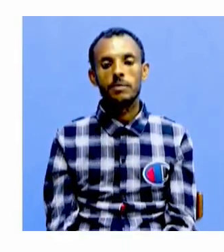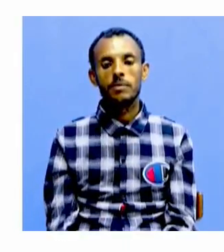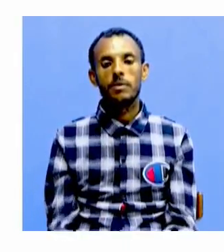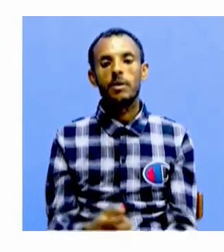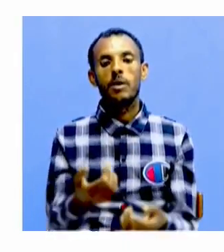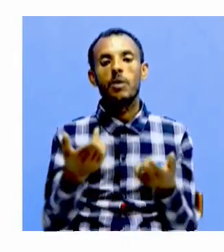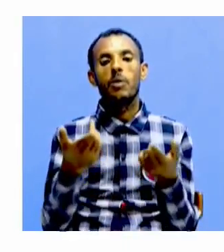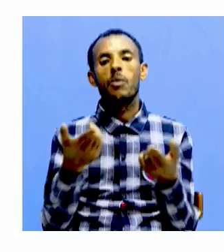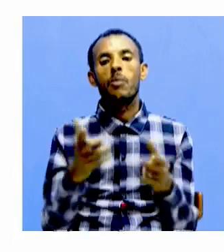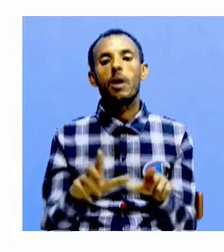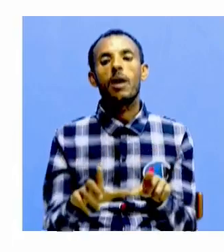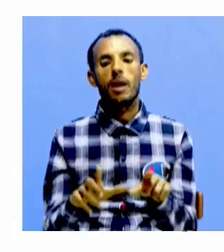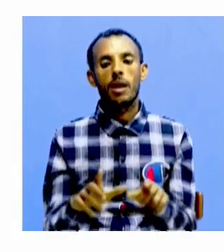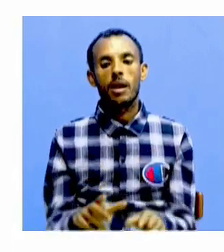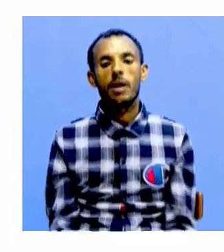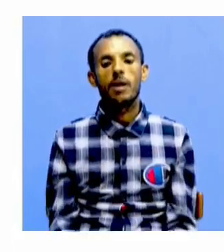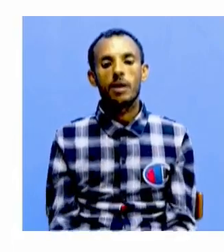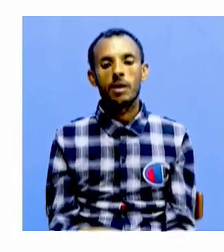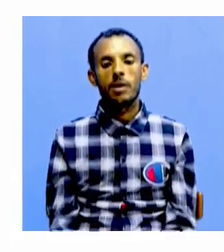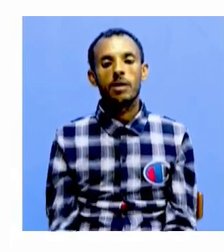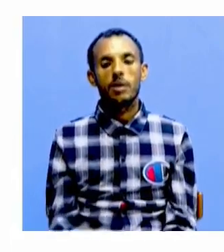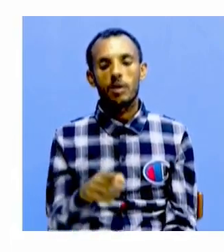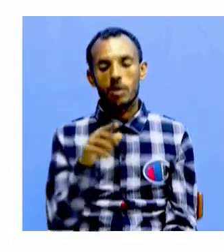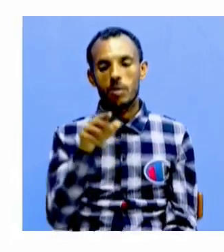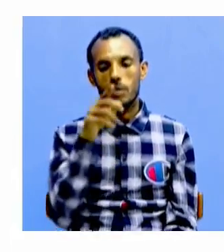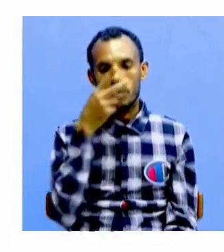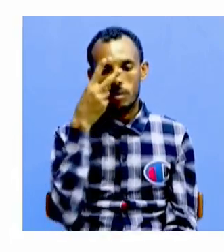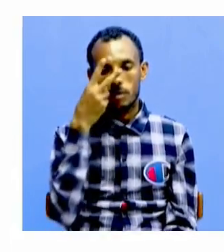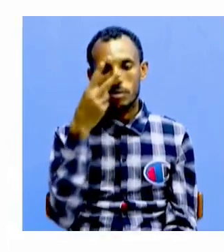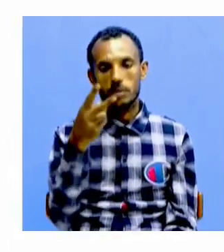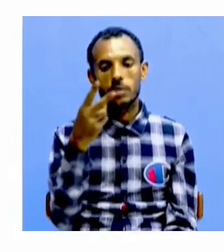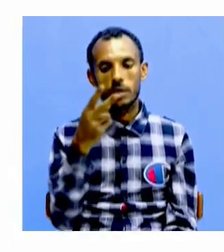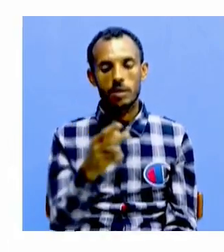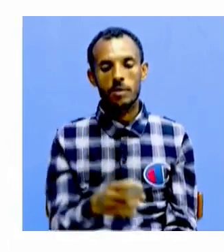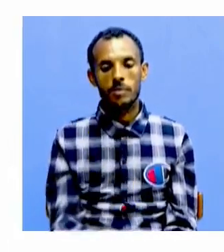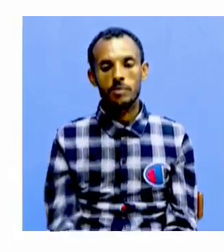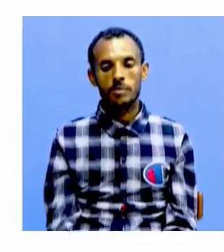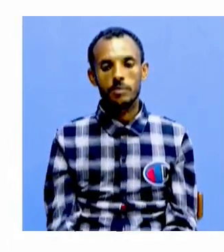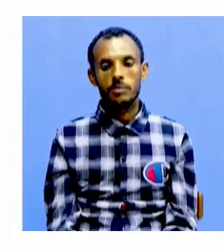When you see